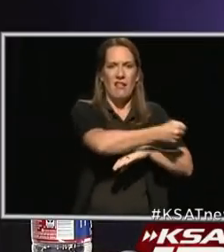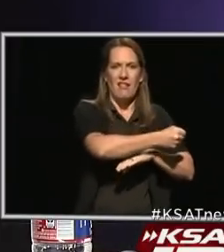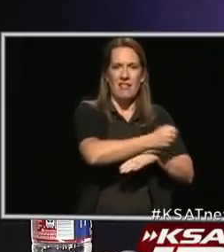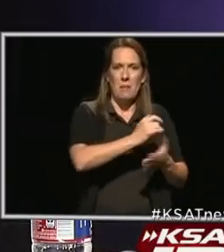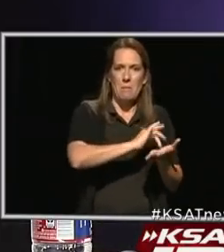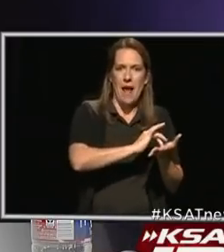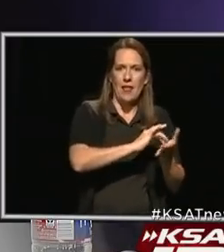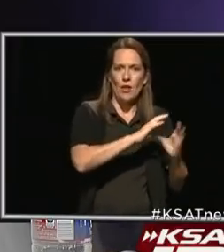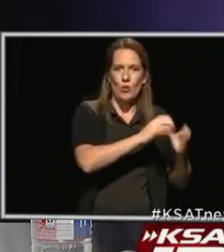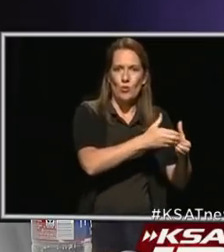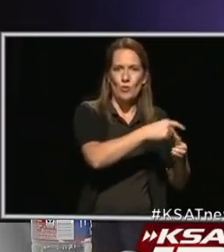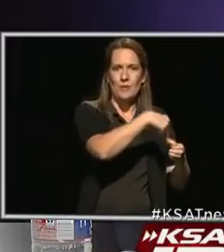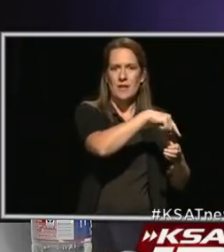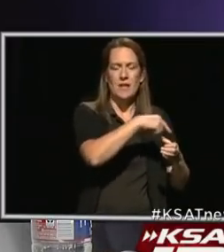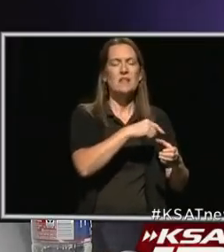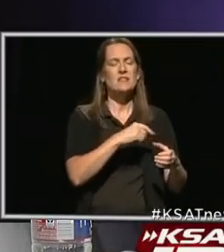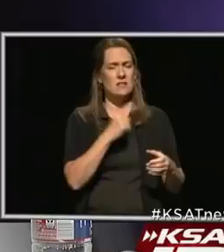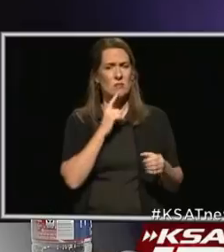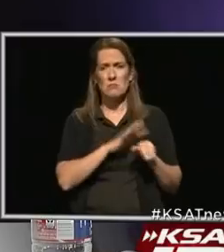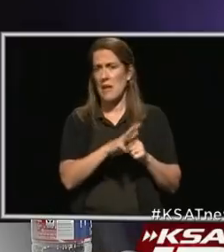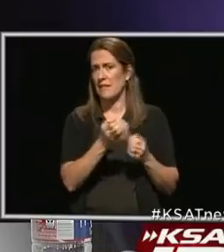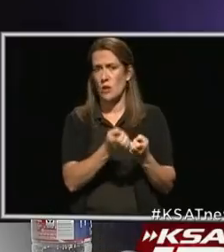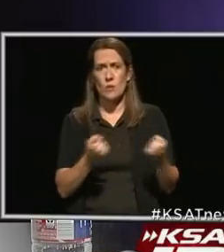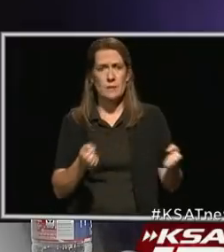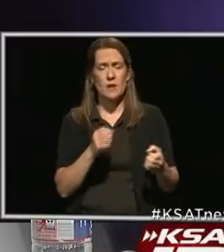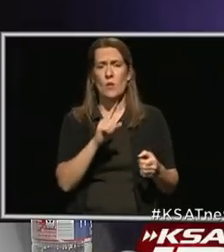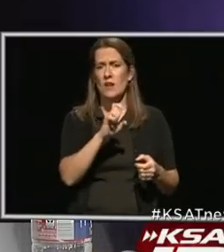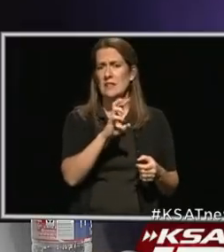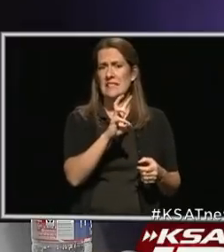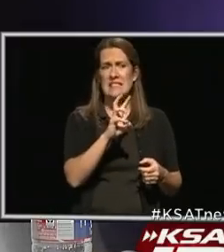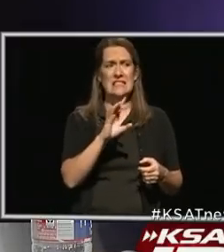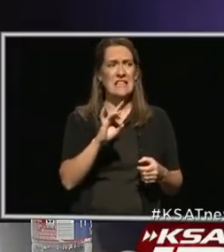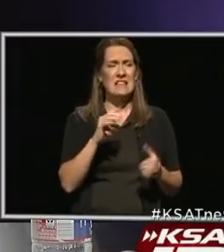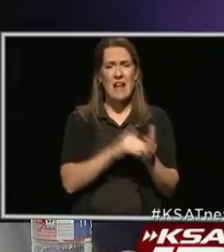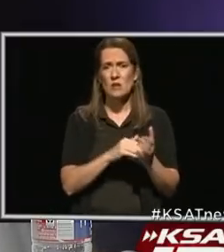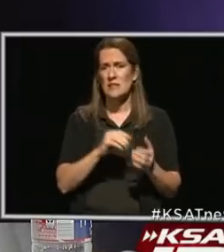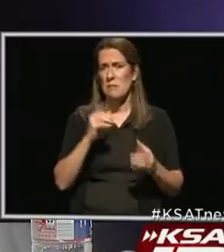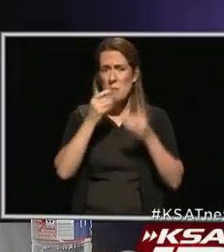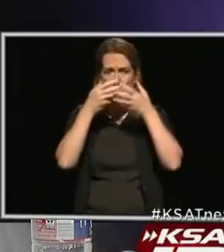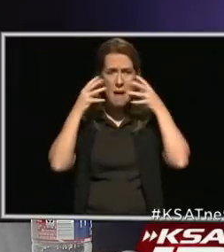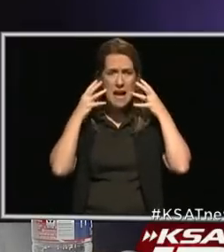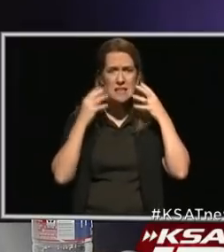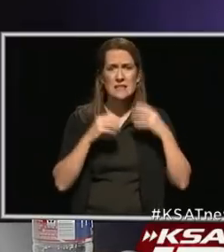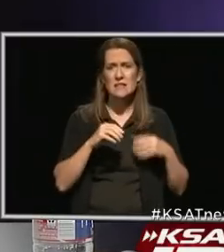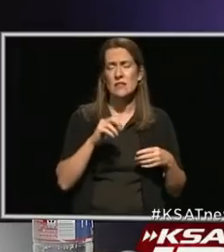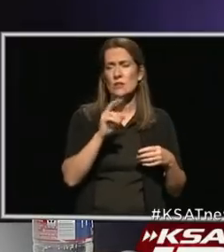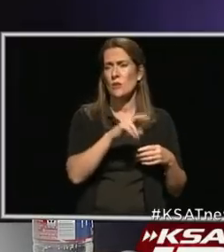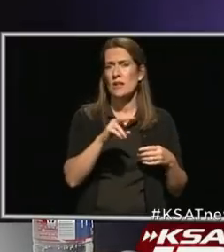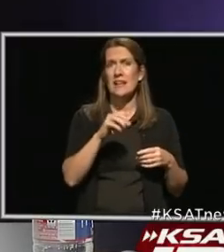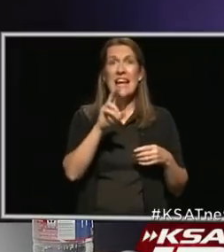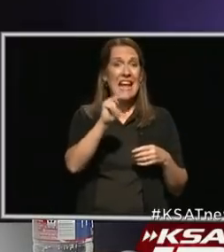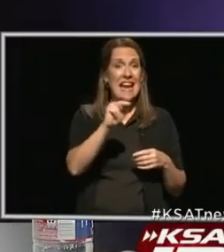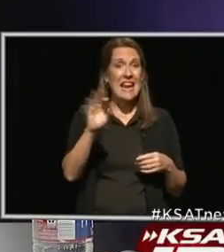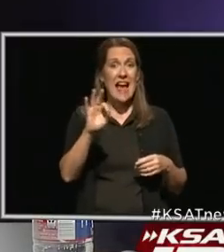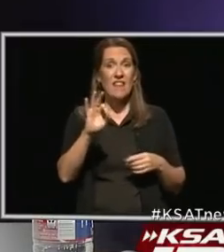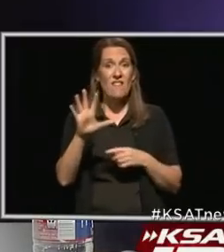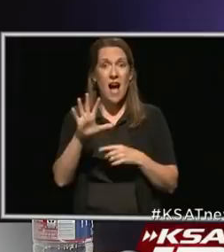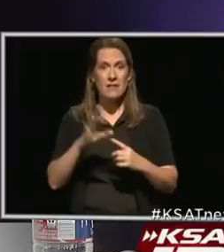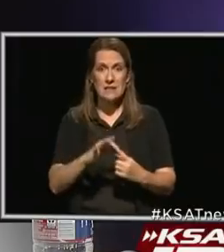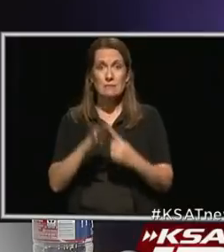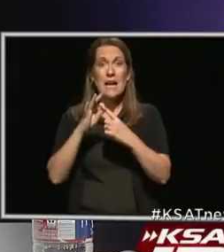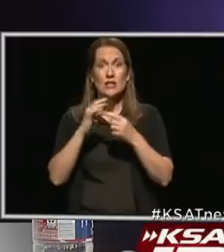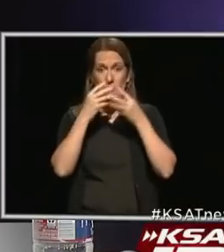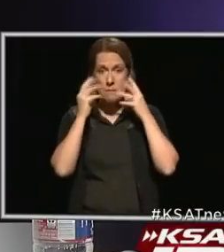got plenty of equipment now. We have 168,000 masks, 22,000 N95 masks, which are the special